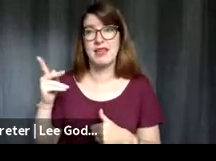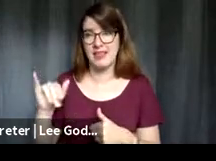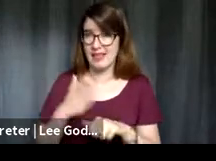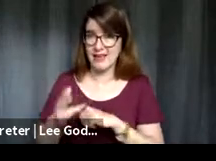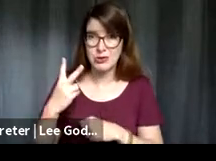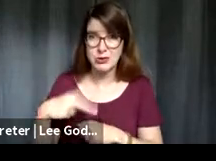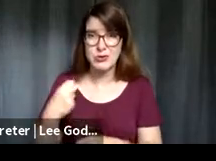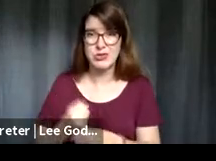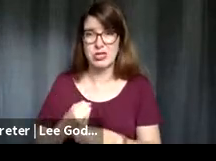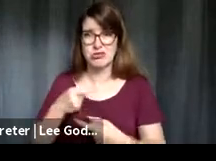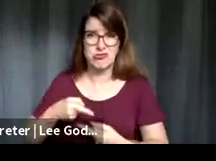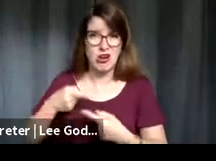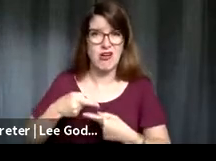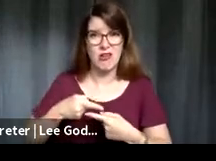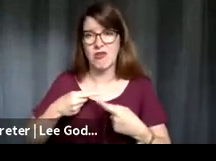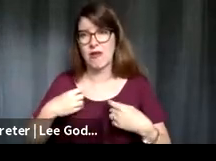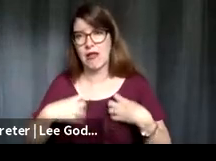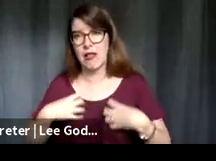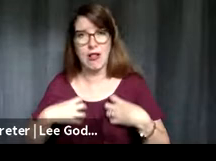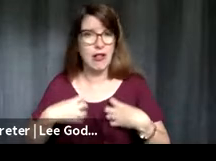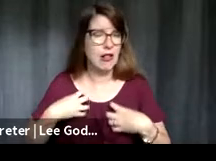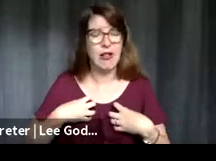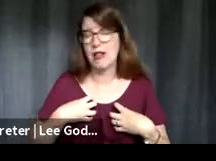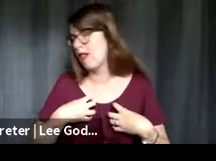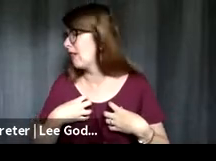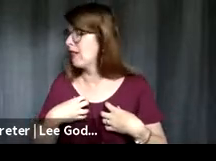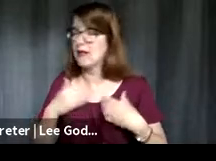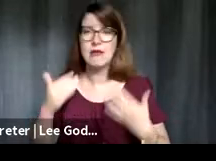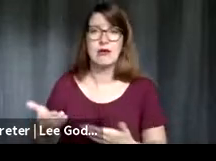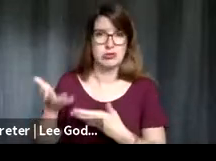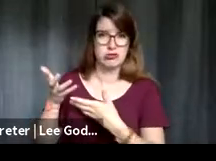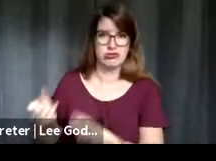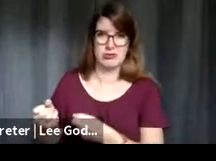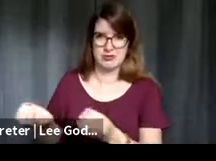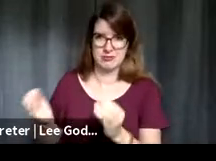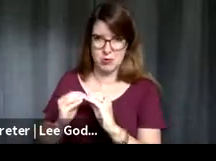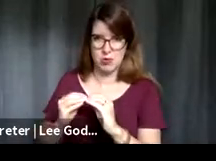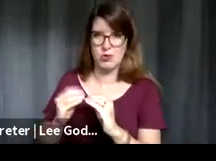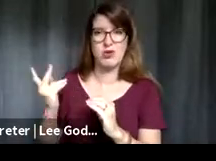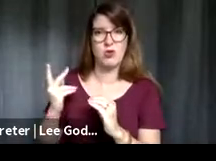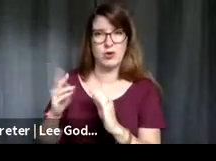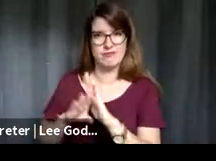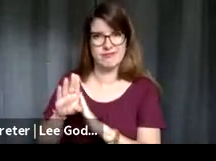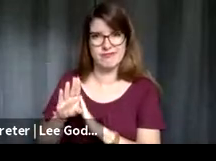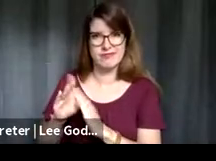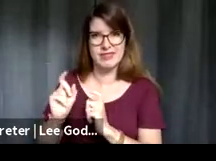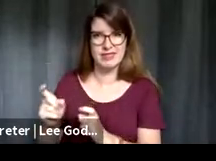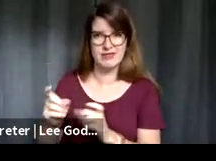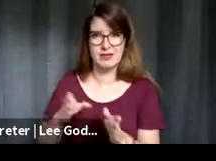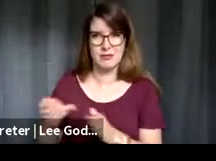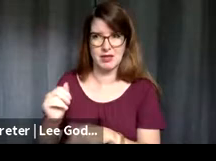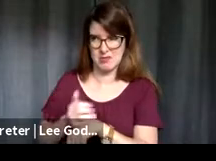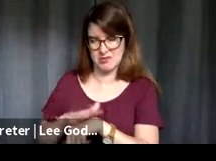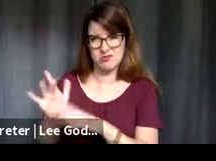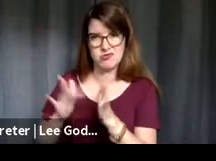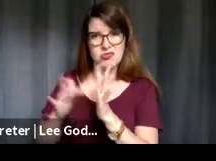2 years of struggling with this, honestly, to trust more. And we wrote out a giving plan, inspired by Jesus'